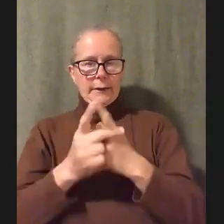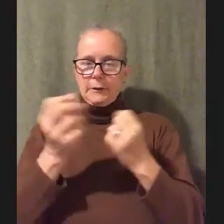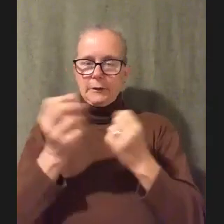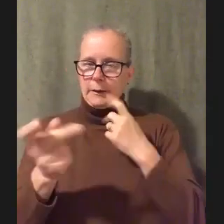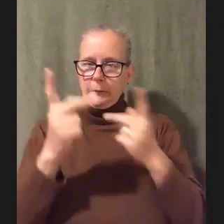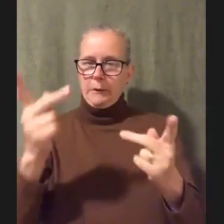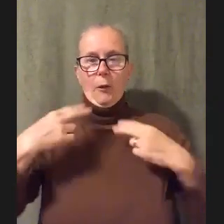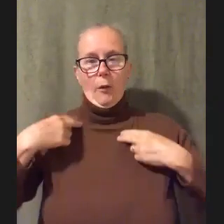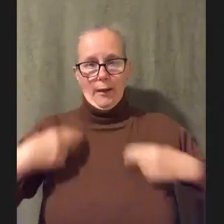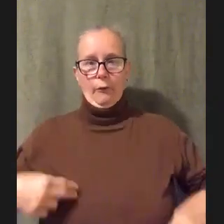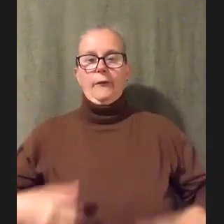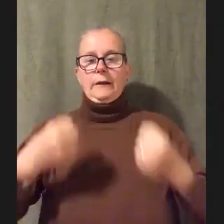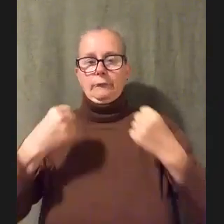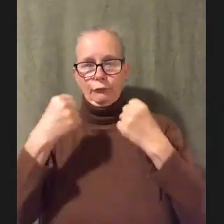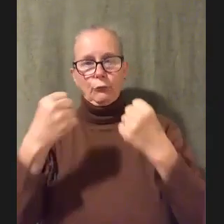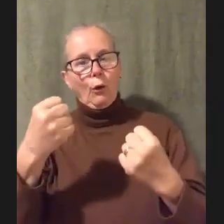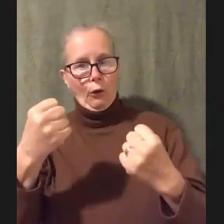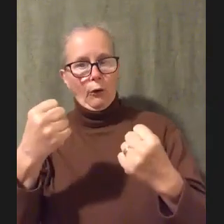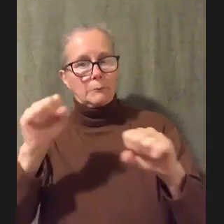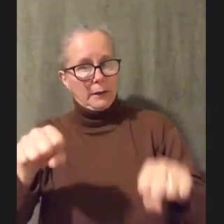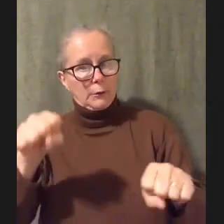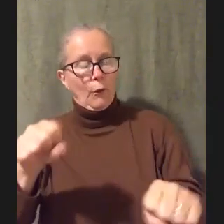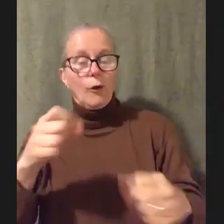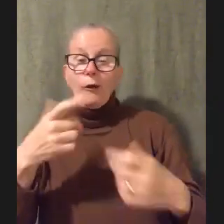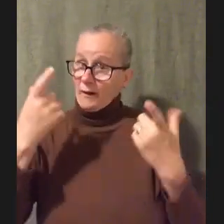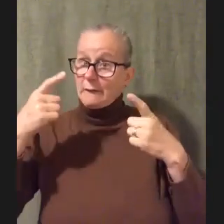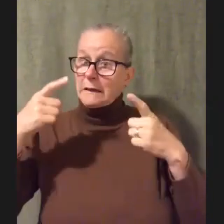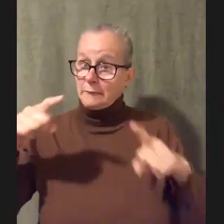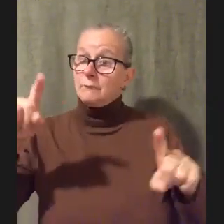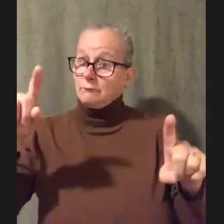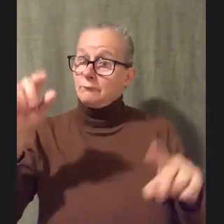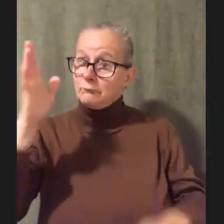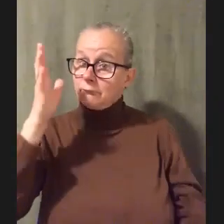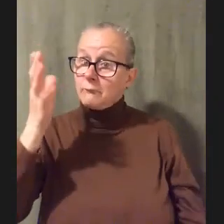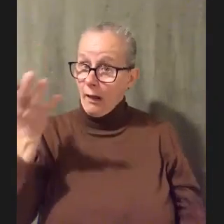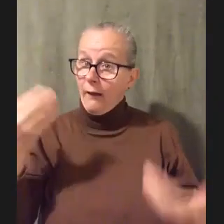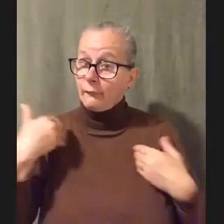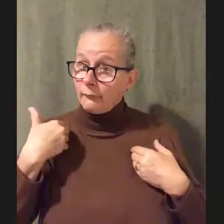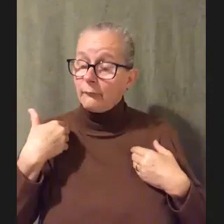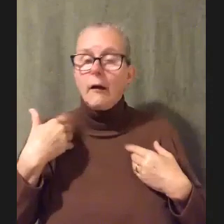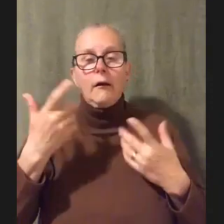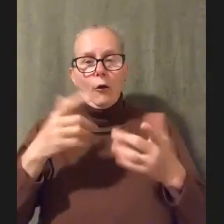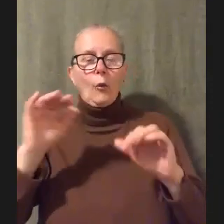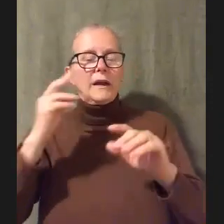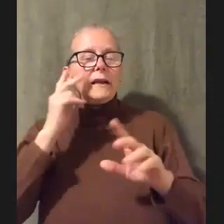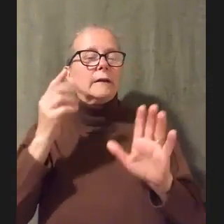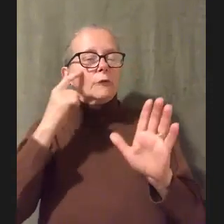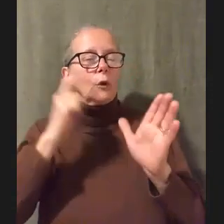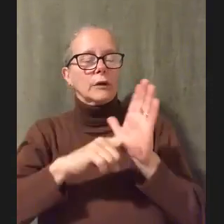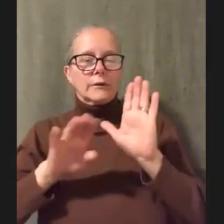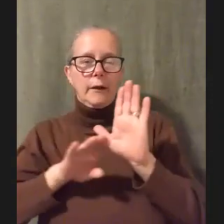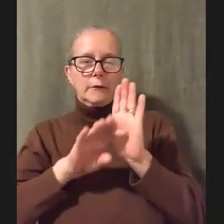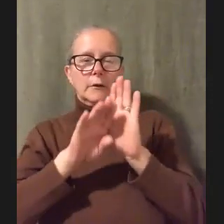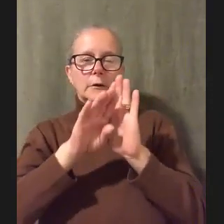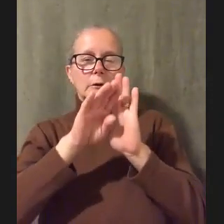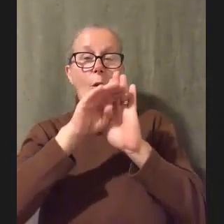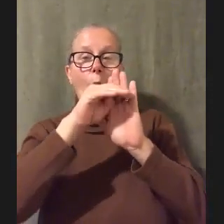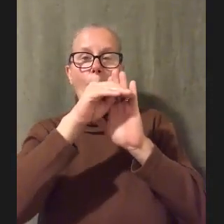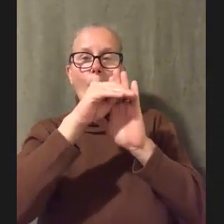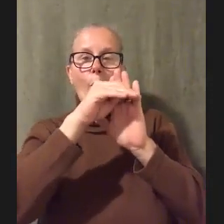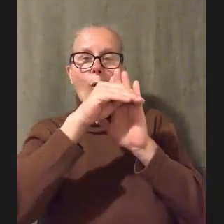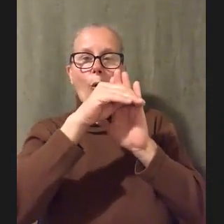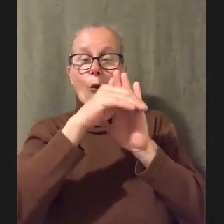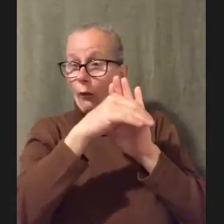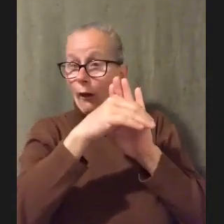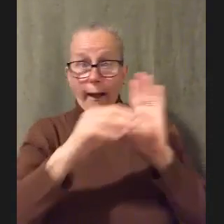as possible. We appear to be having success. Our curve seems to have flattened and our rates of infection have not spiked. In